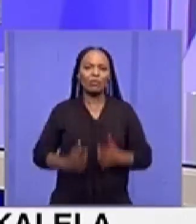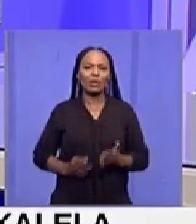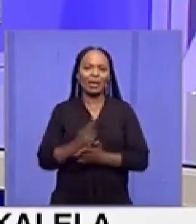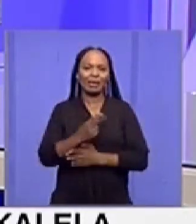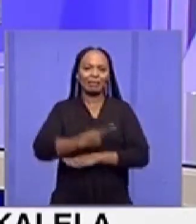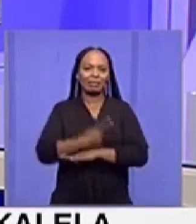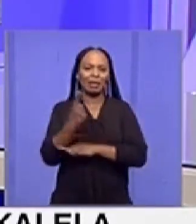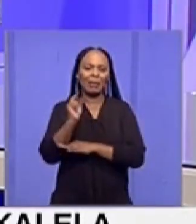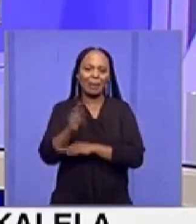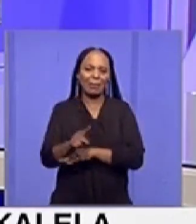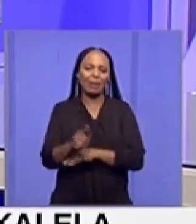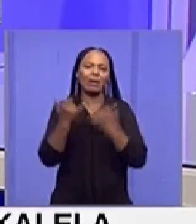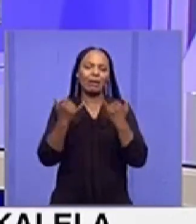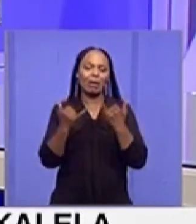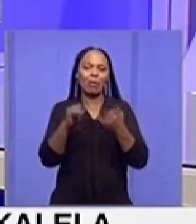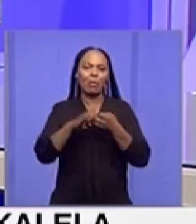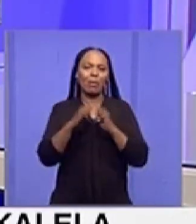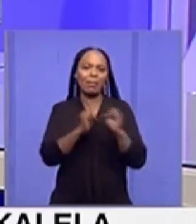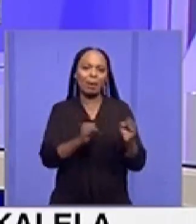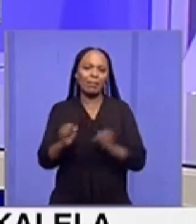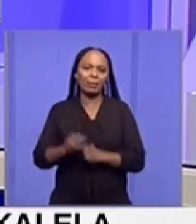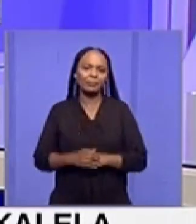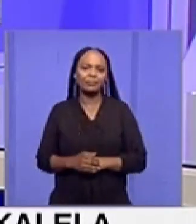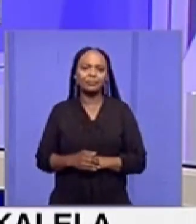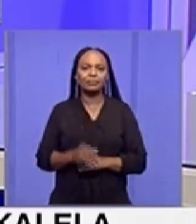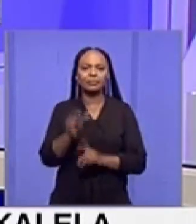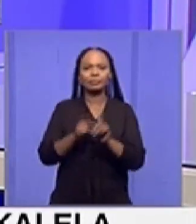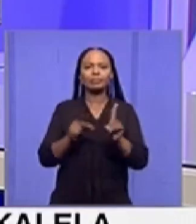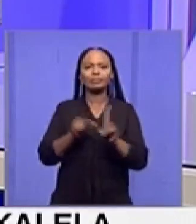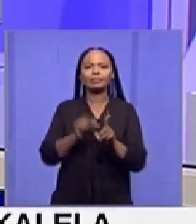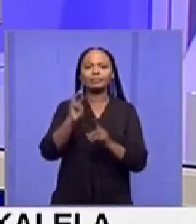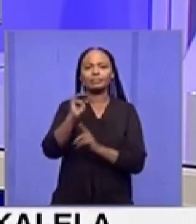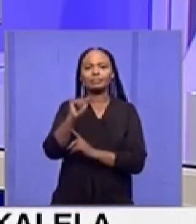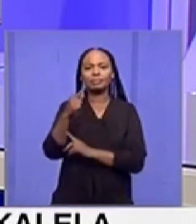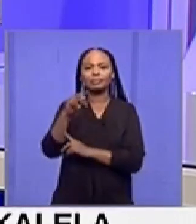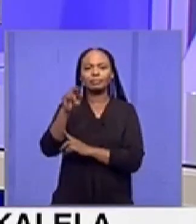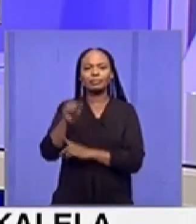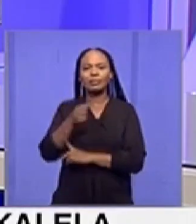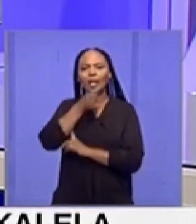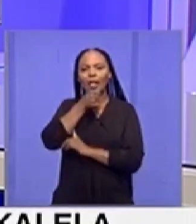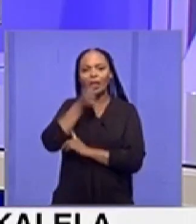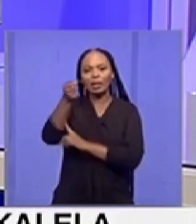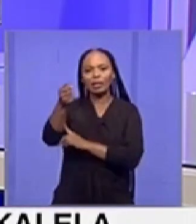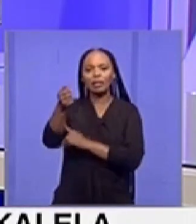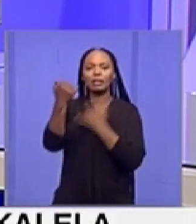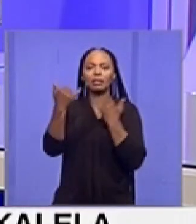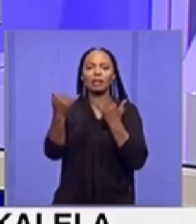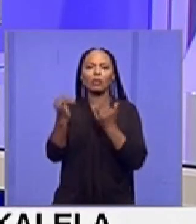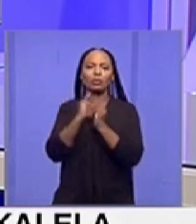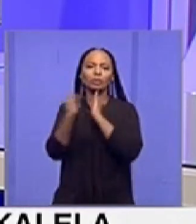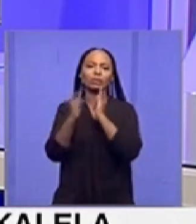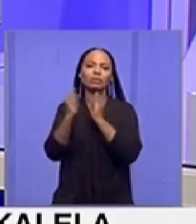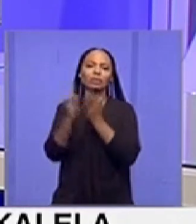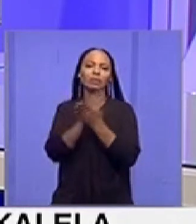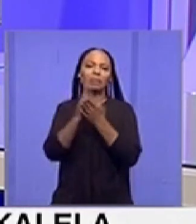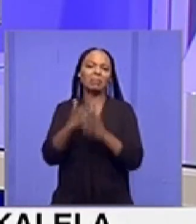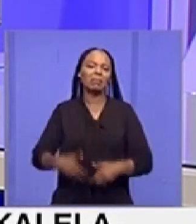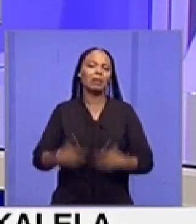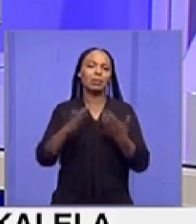botho. Mongwadi mogolo wa ditaba tša sepedi Mathata Mohlabe o boledišana le ba bangwe ba badudi ba